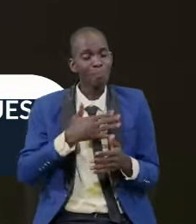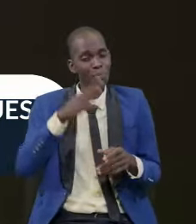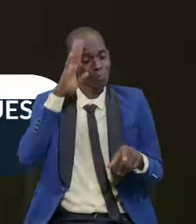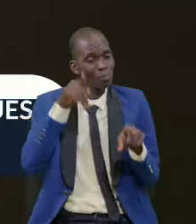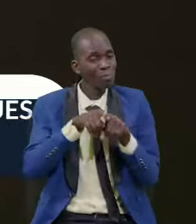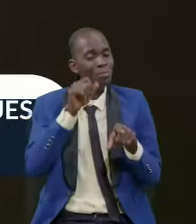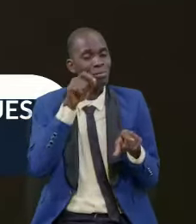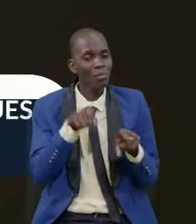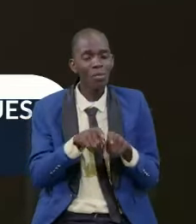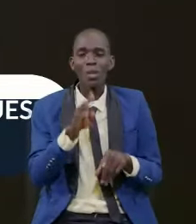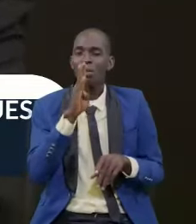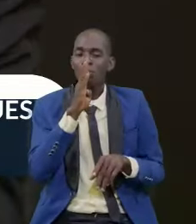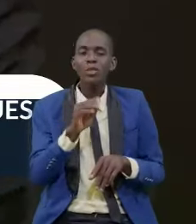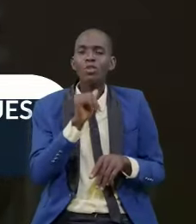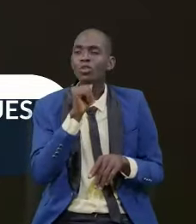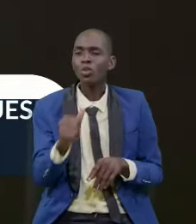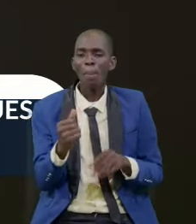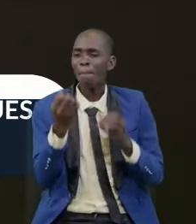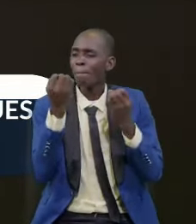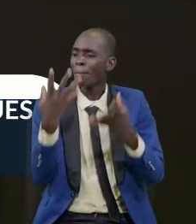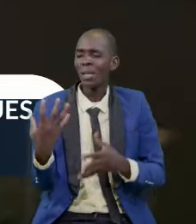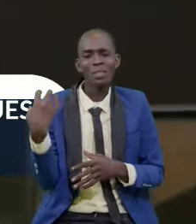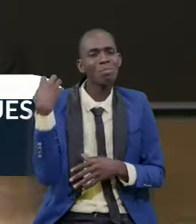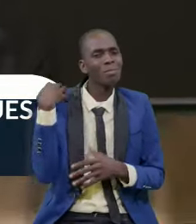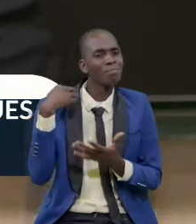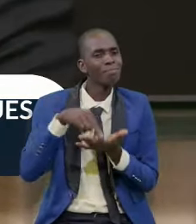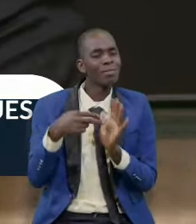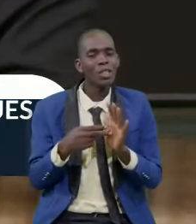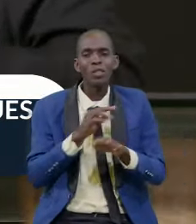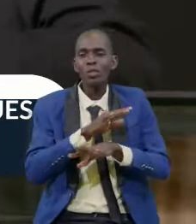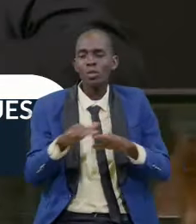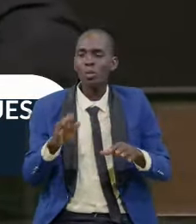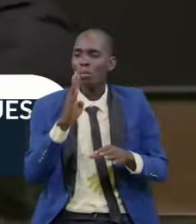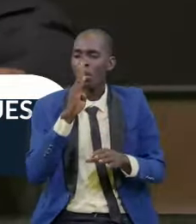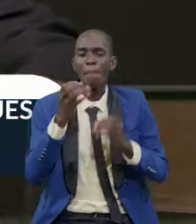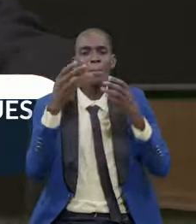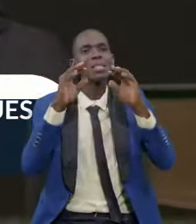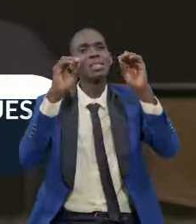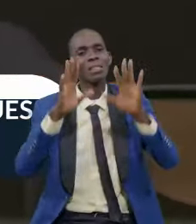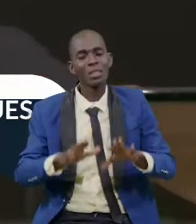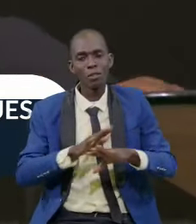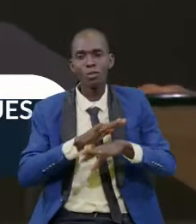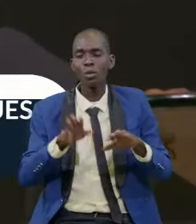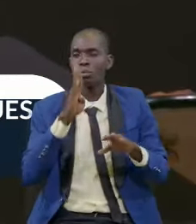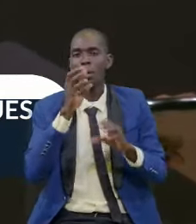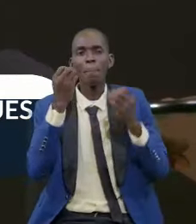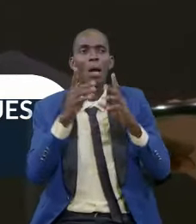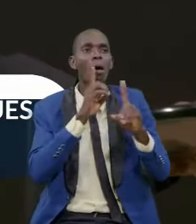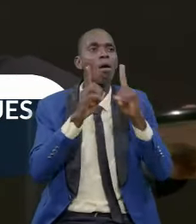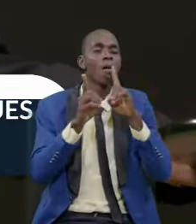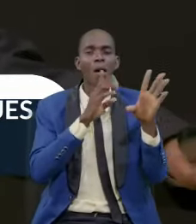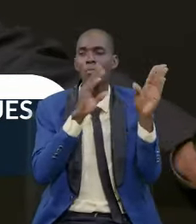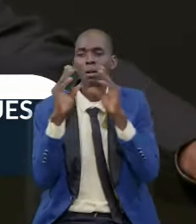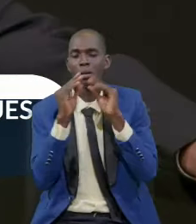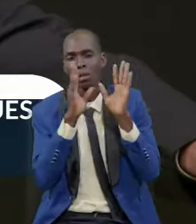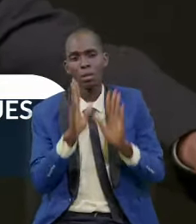many masters. Be not many teachers, be not many talkers, be not many directors, be not